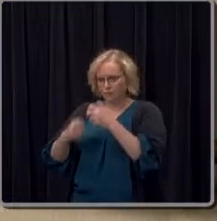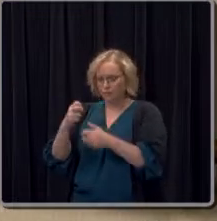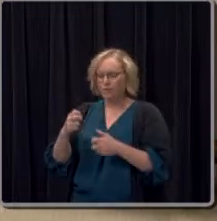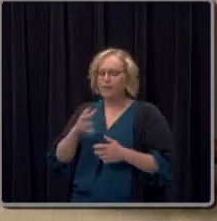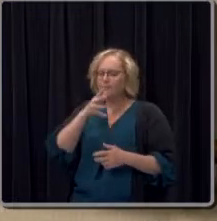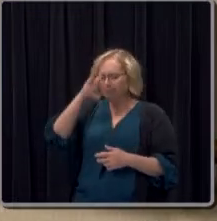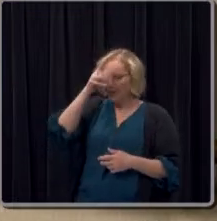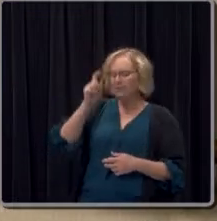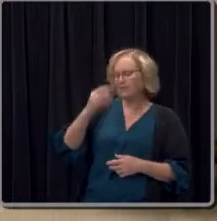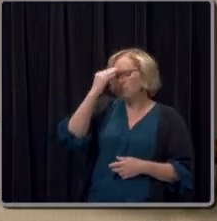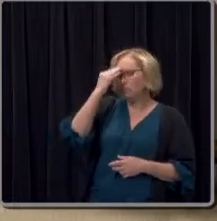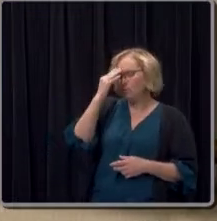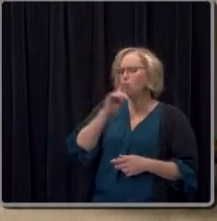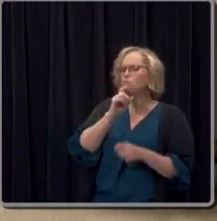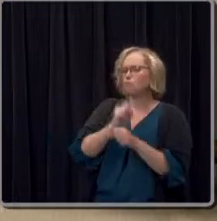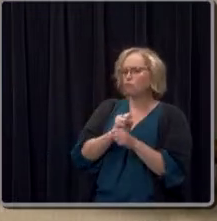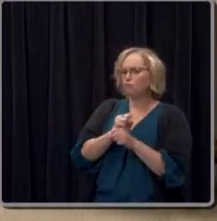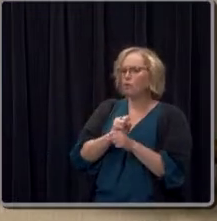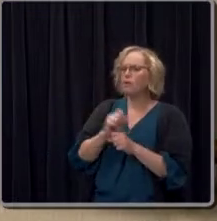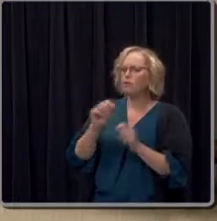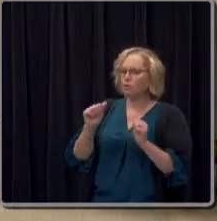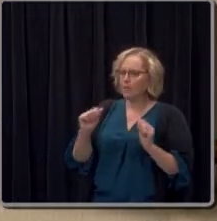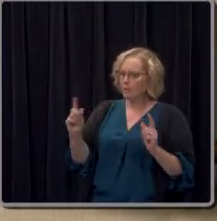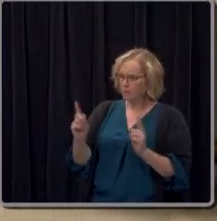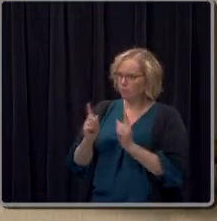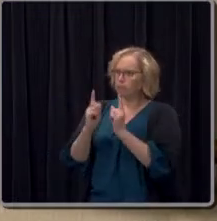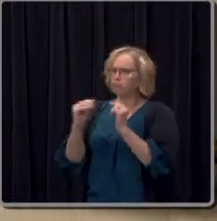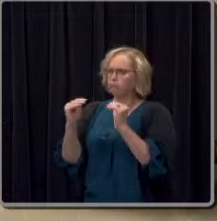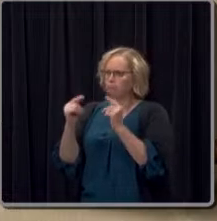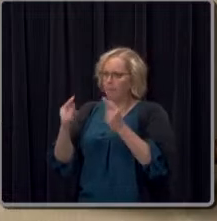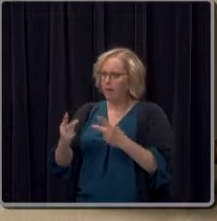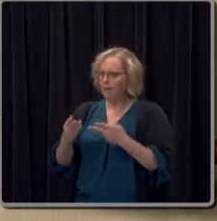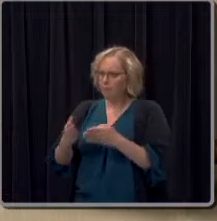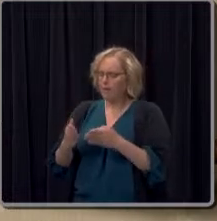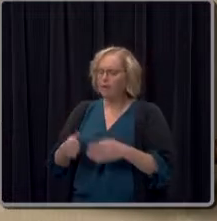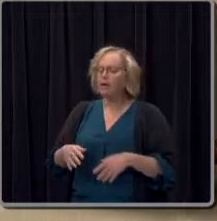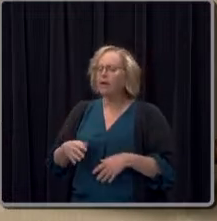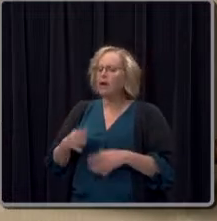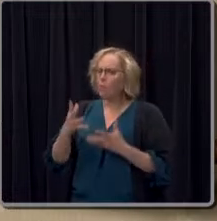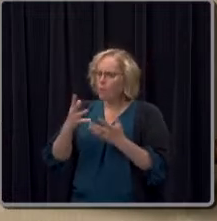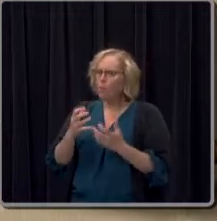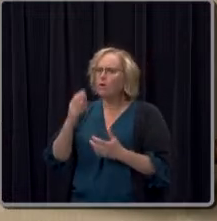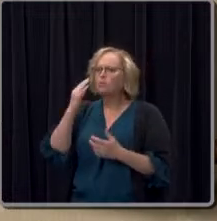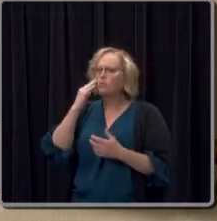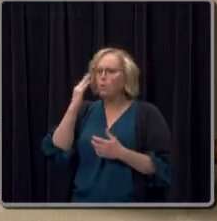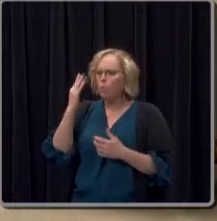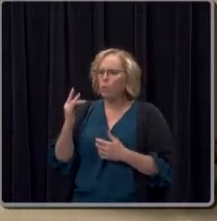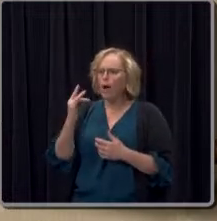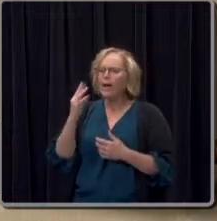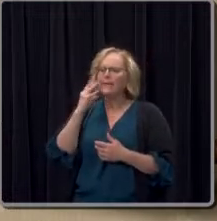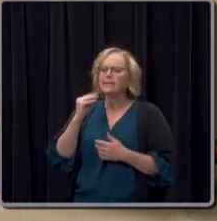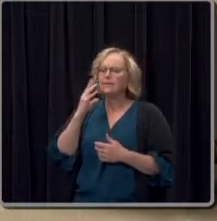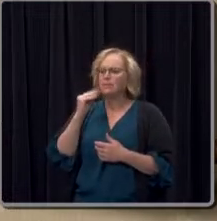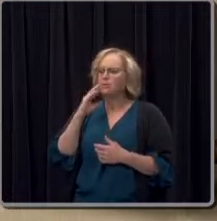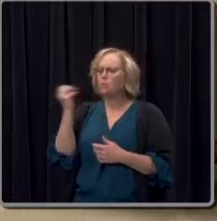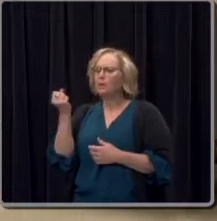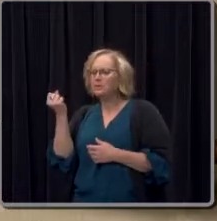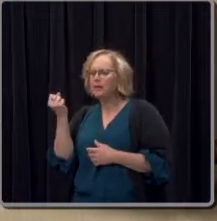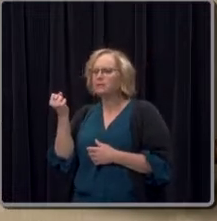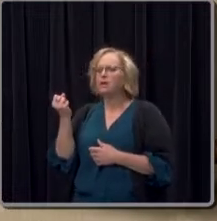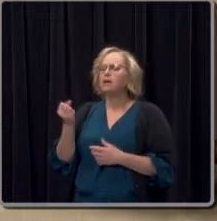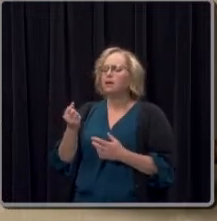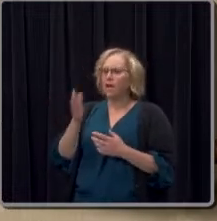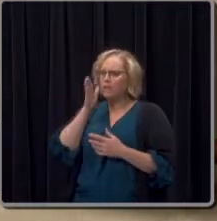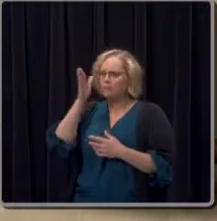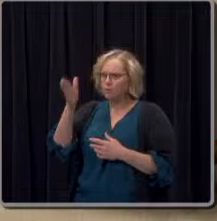meet you halfway. I hope during tonight you can further explain why such information was withheld and present how the current board will become more